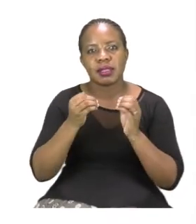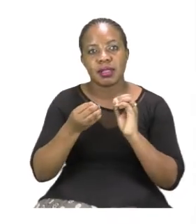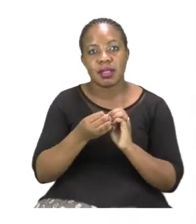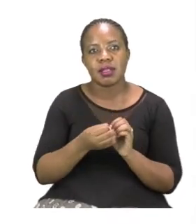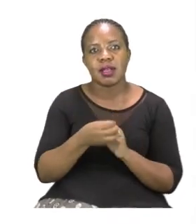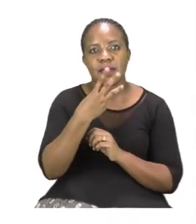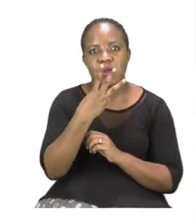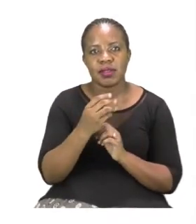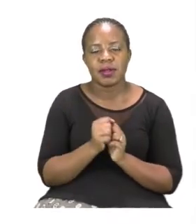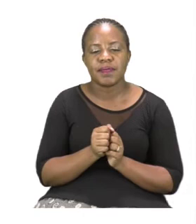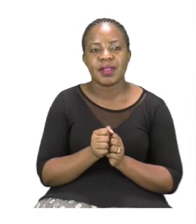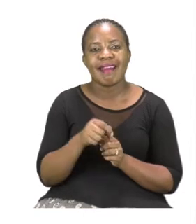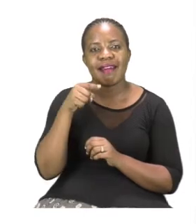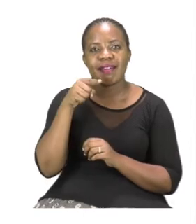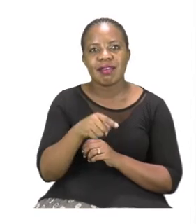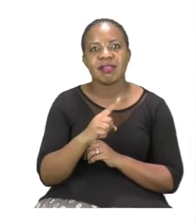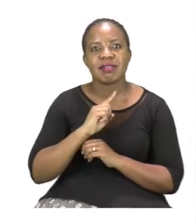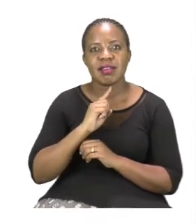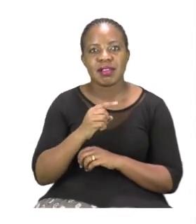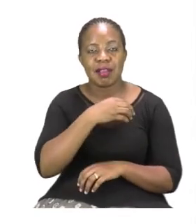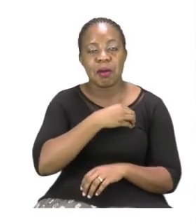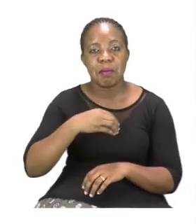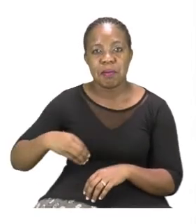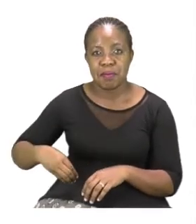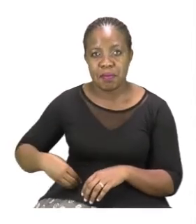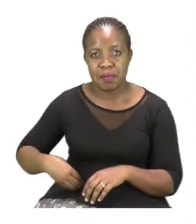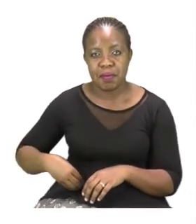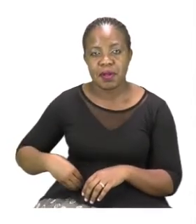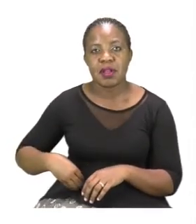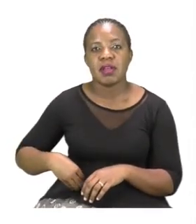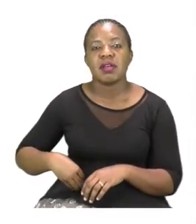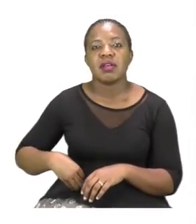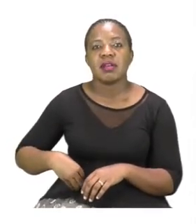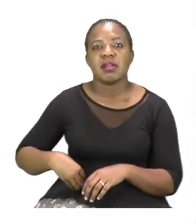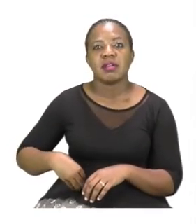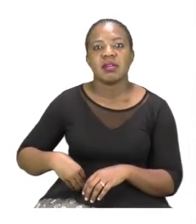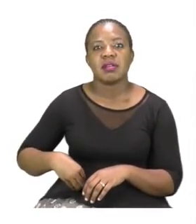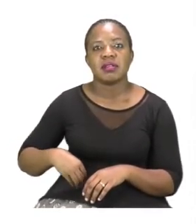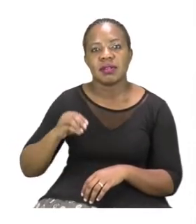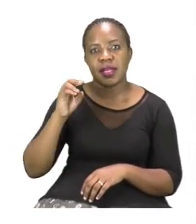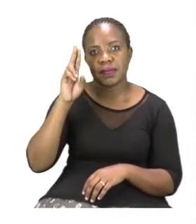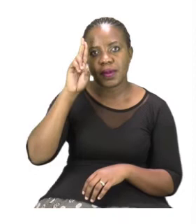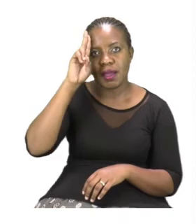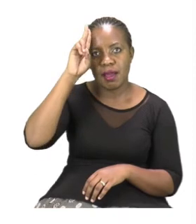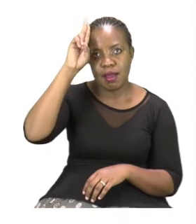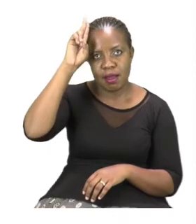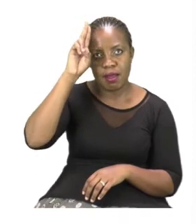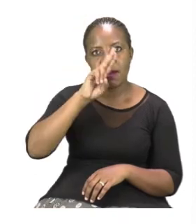this is President Haile Geingob and Dr. Pohamba.